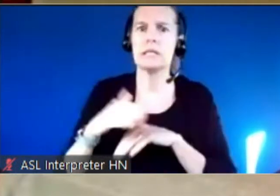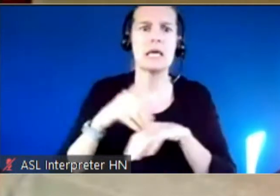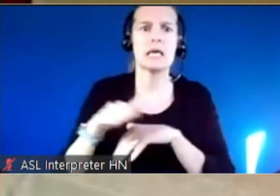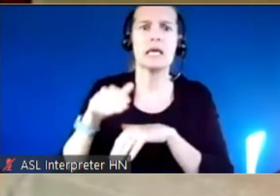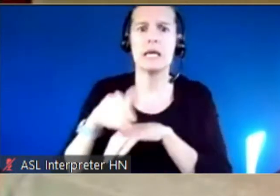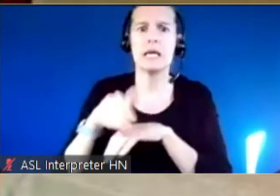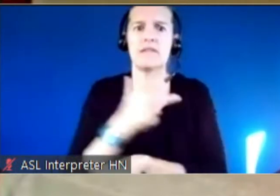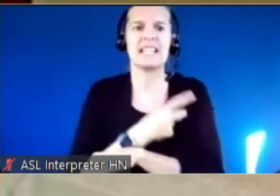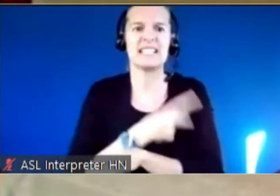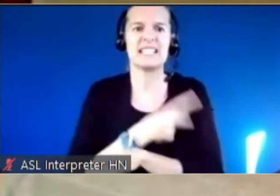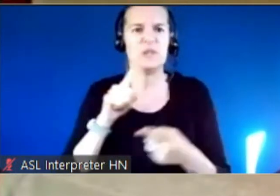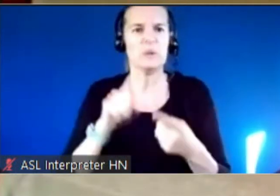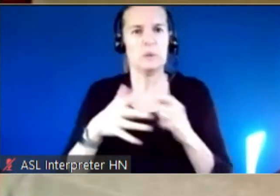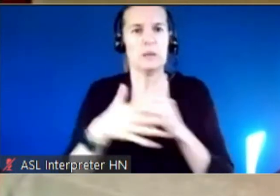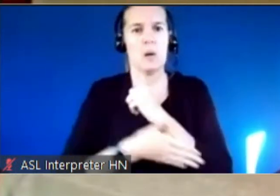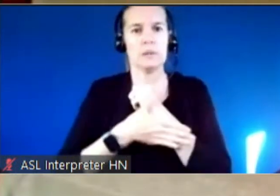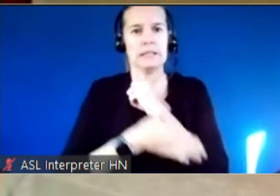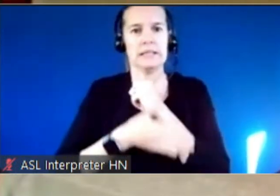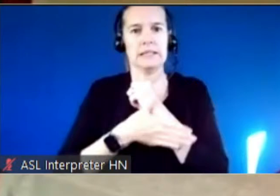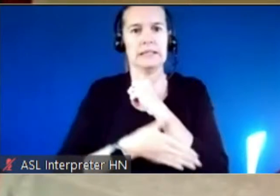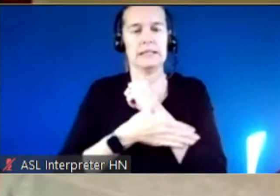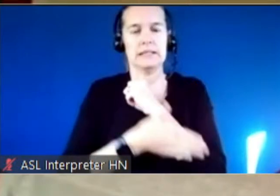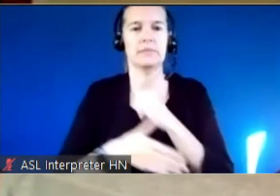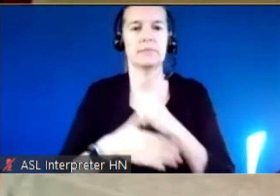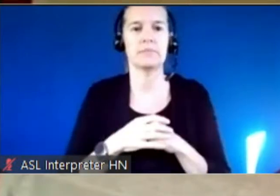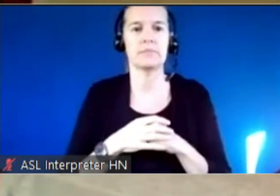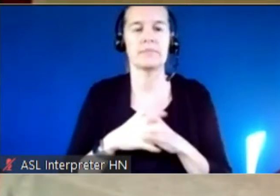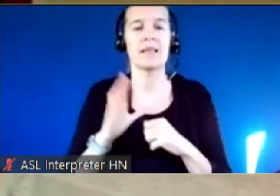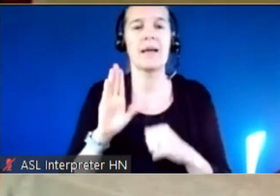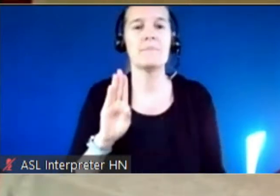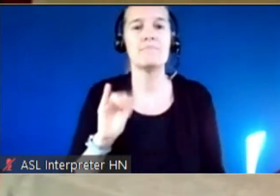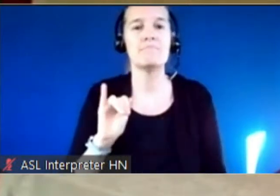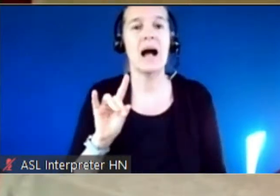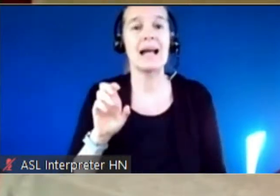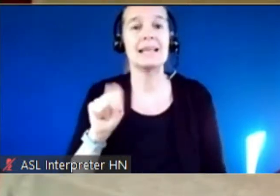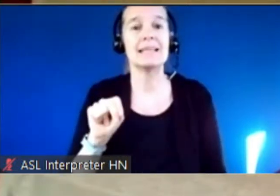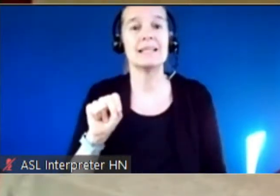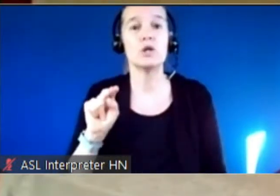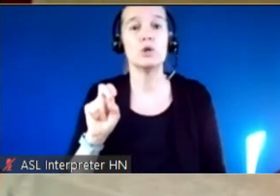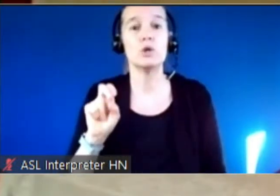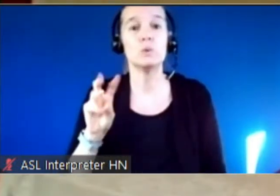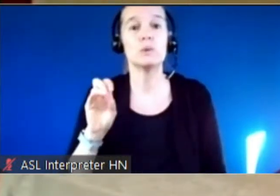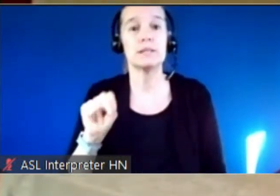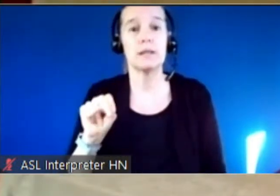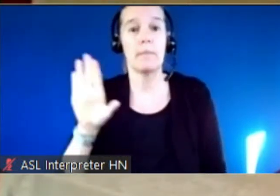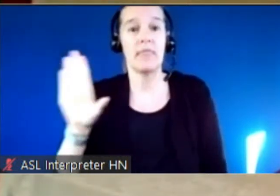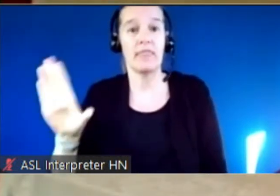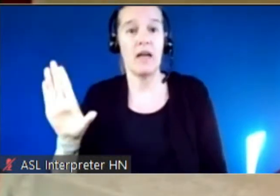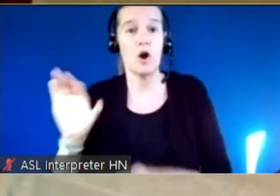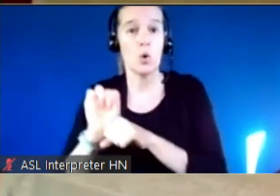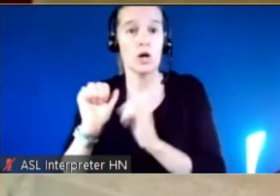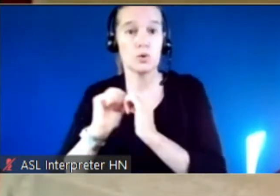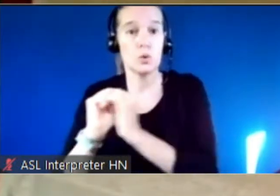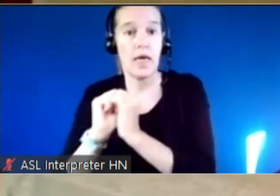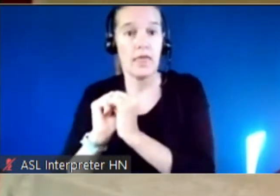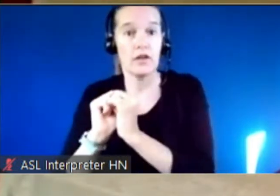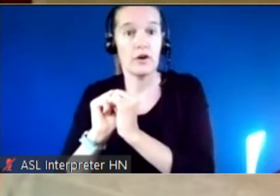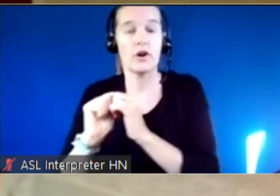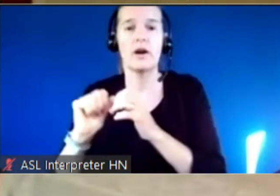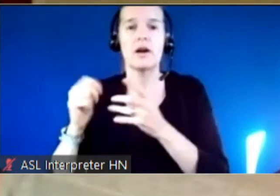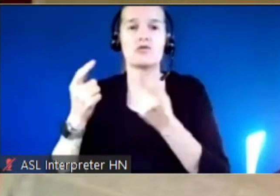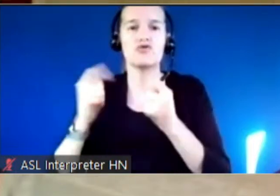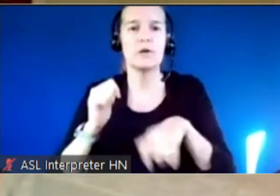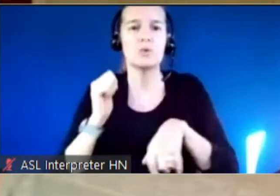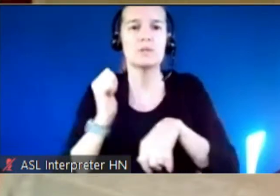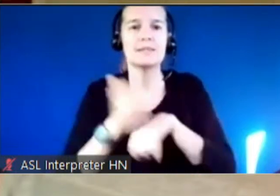so that with this new effort, the Biden-Newsom effort, with the federal government moving in with these mass